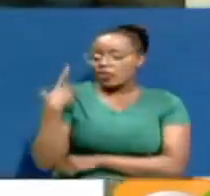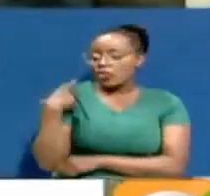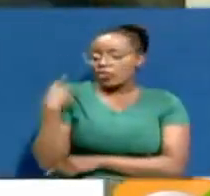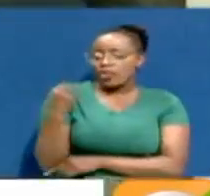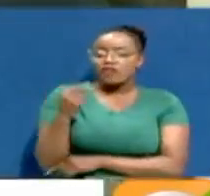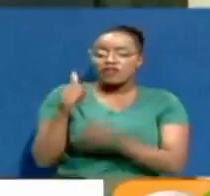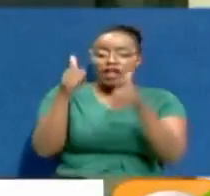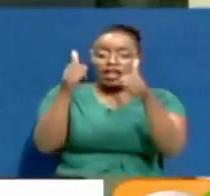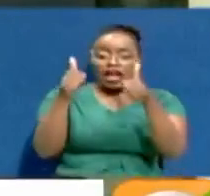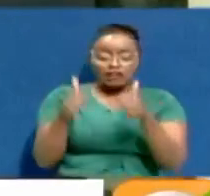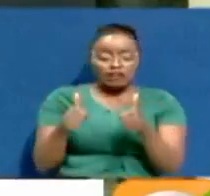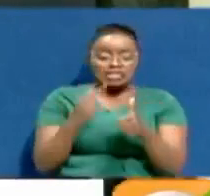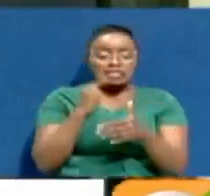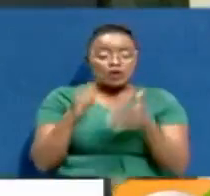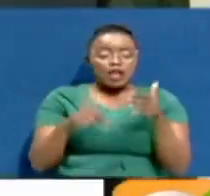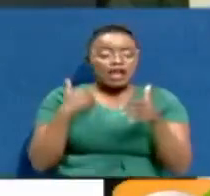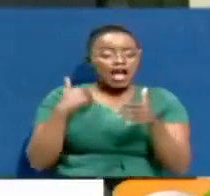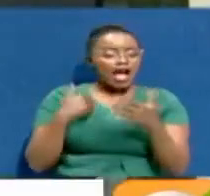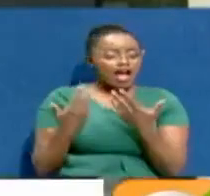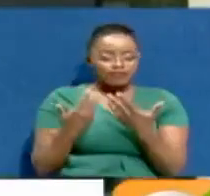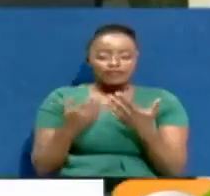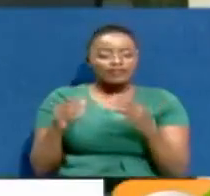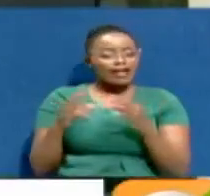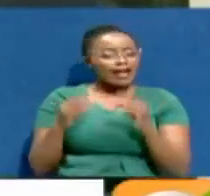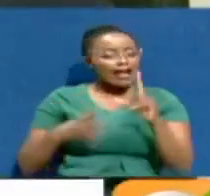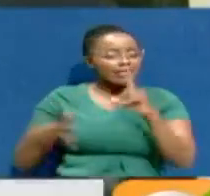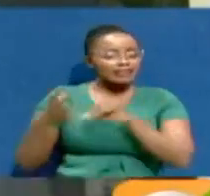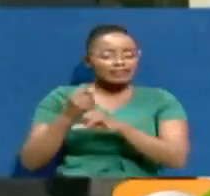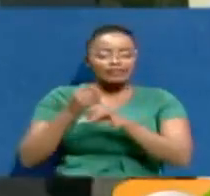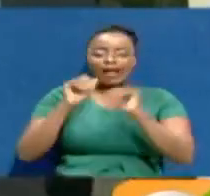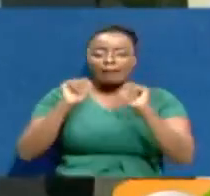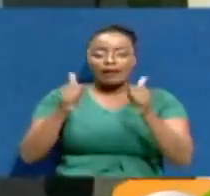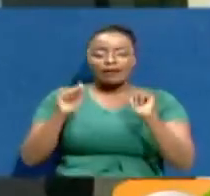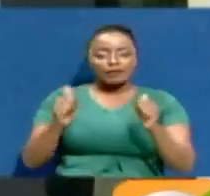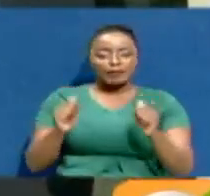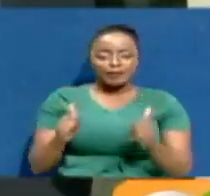circular is evidence that there is still a long way to go. Raquel Muigai, Citizen TV.